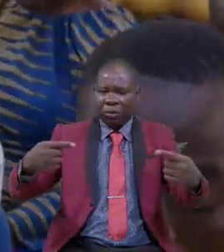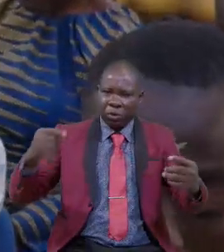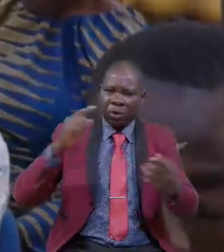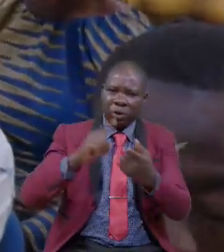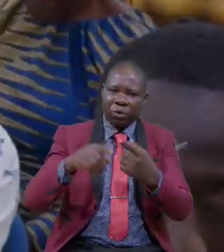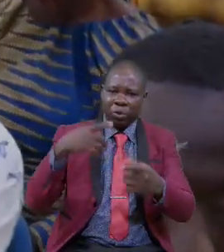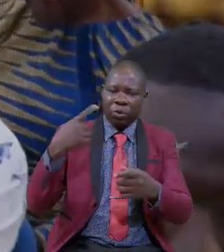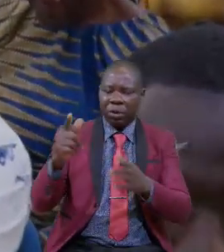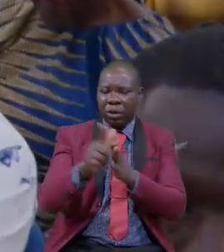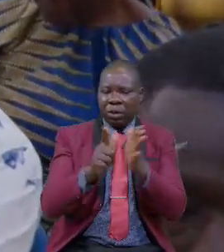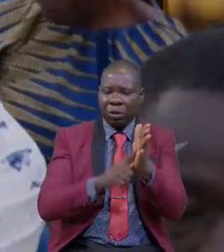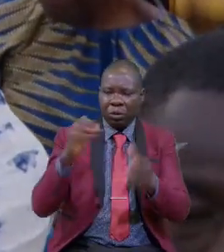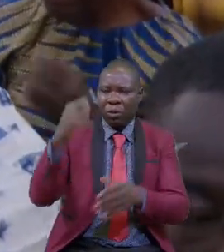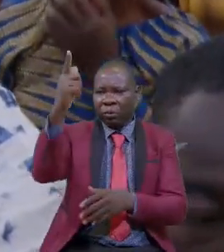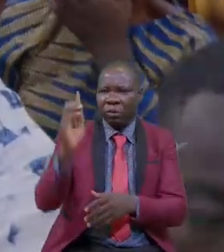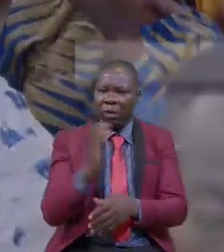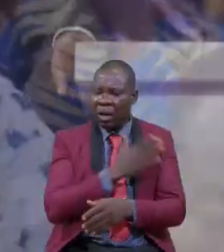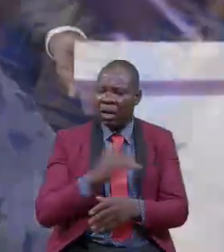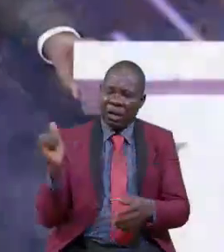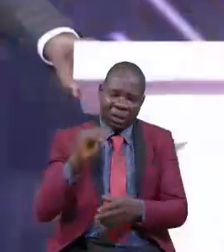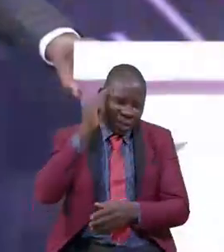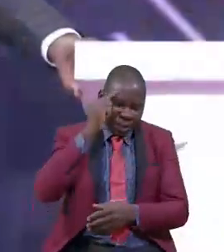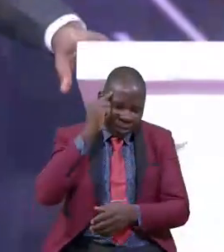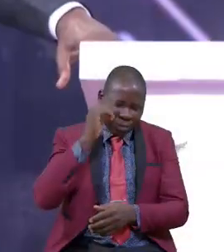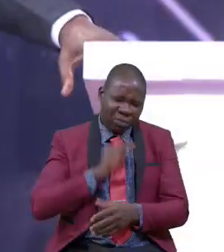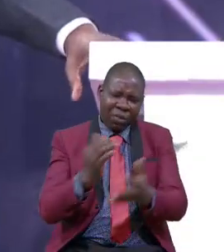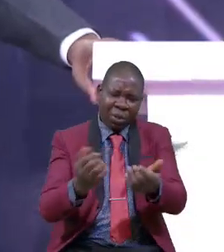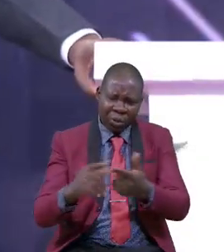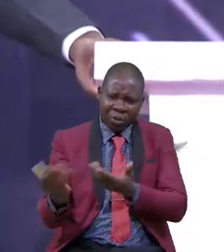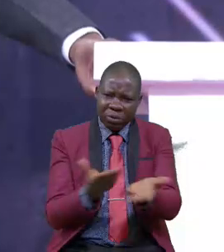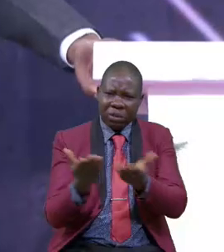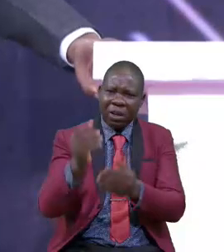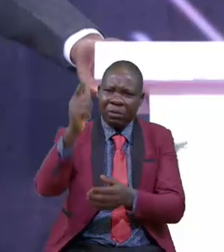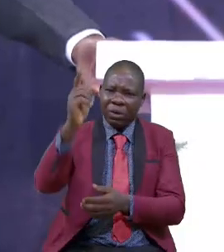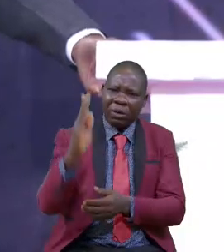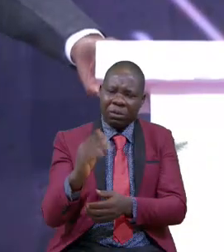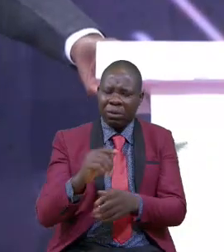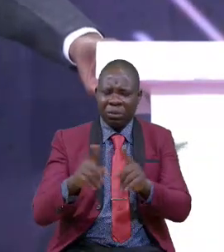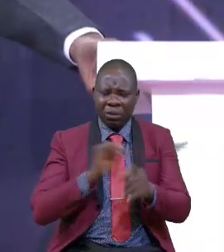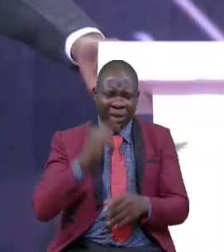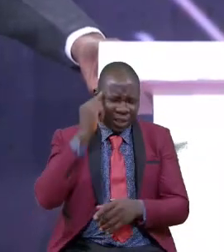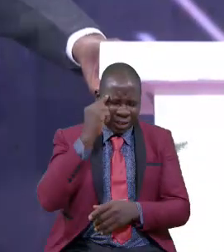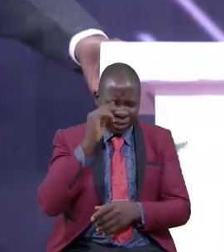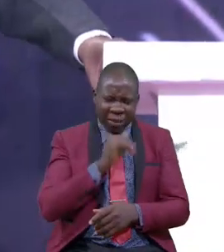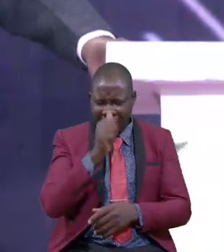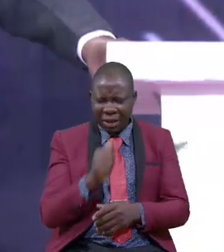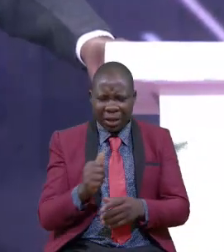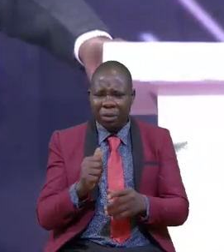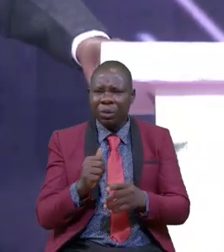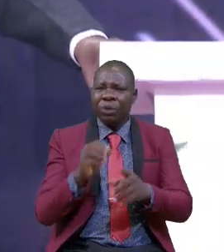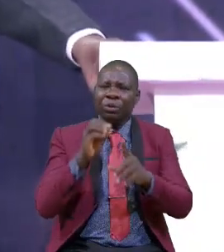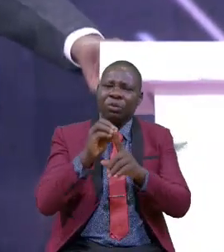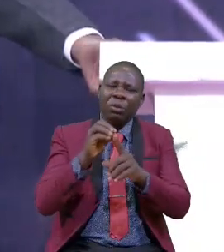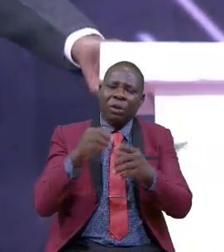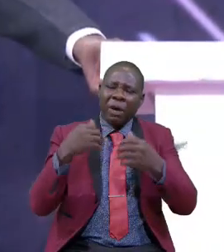they're thinking, I want to serve God, but I think I'm reaching up. Even after I was born again, look at what I did. Look at what I